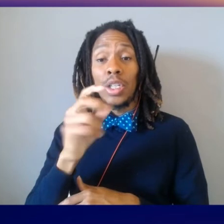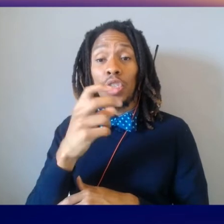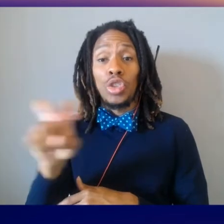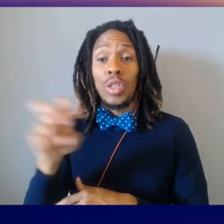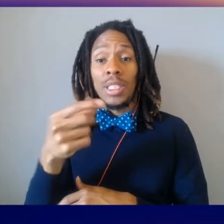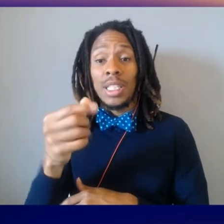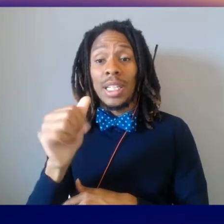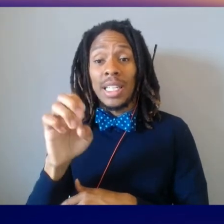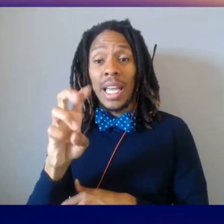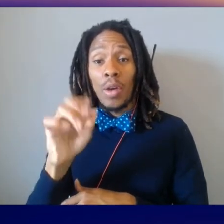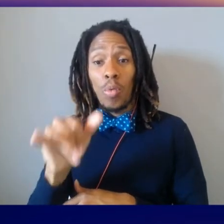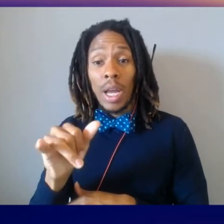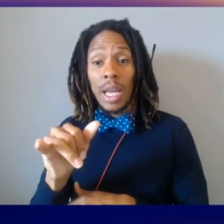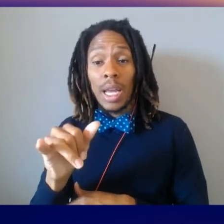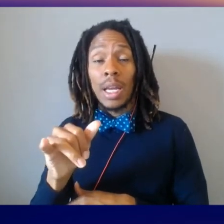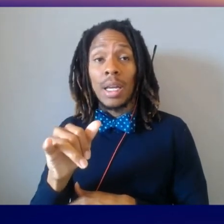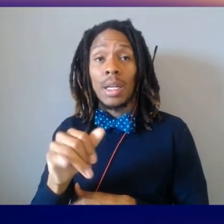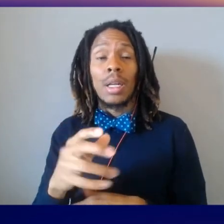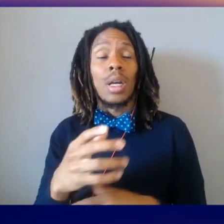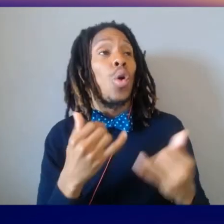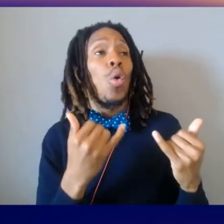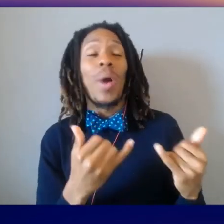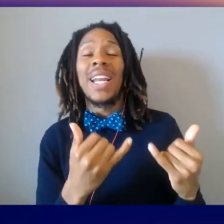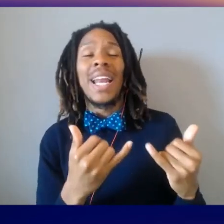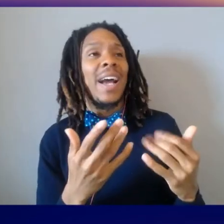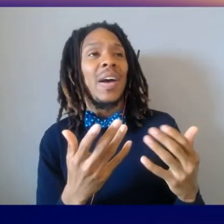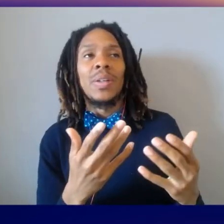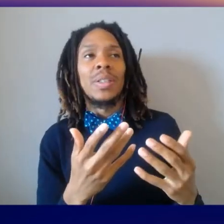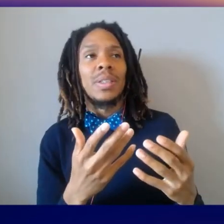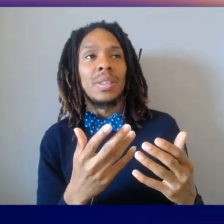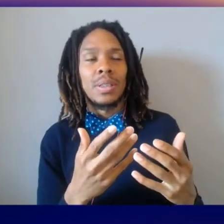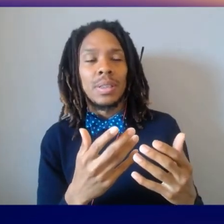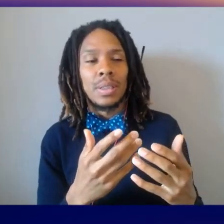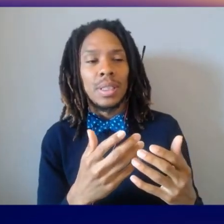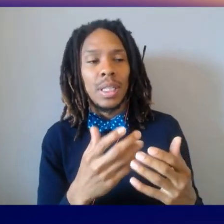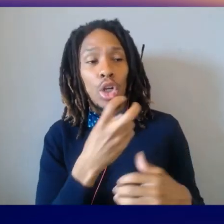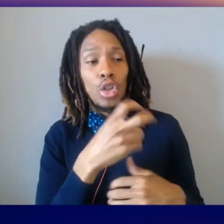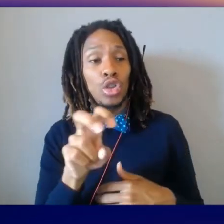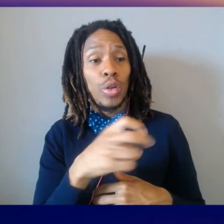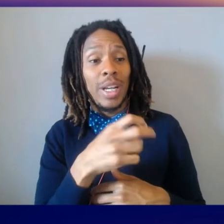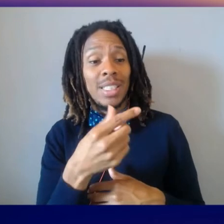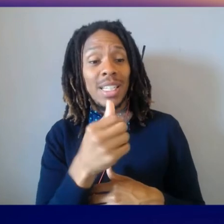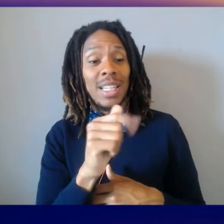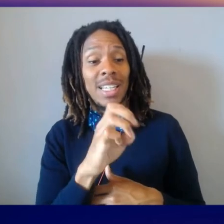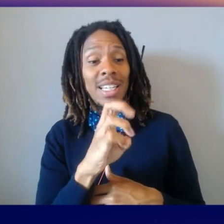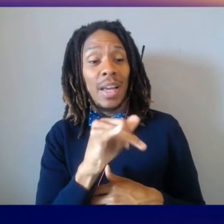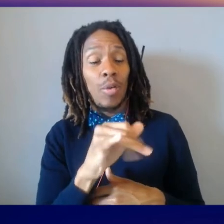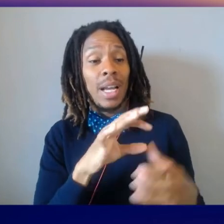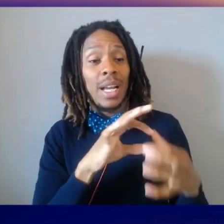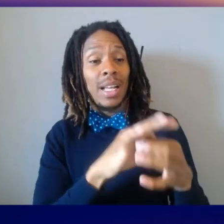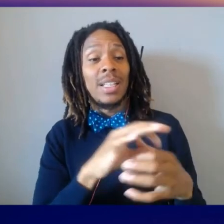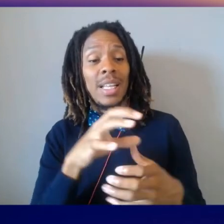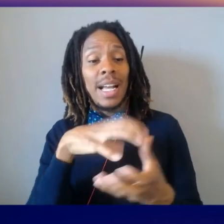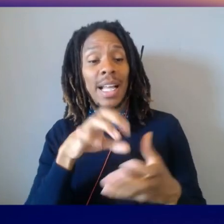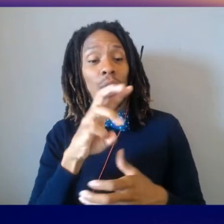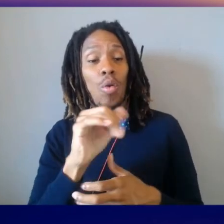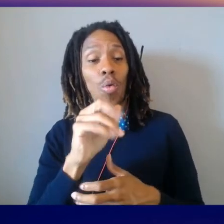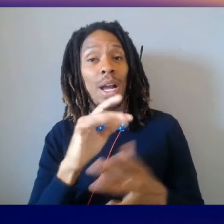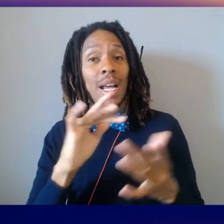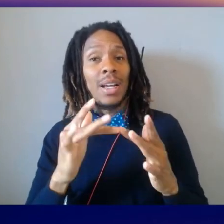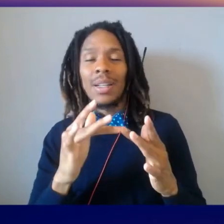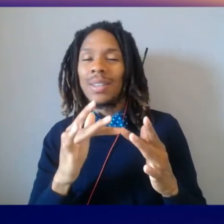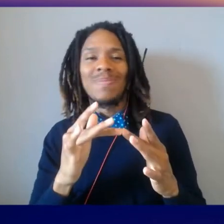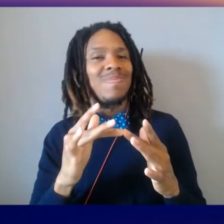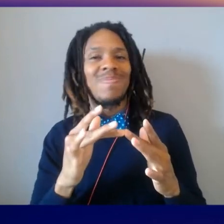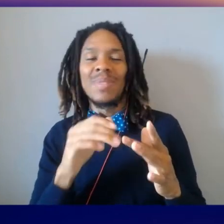add those in So as well? at the moment, transit gateway connectivity into your Cloud WAN network Right. is not supported,